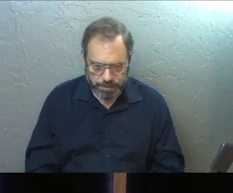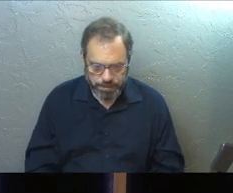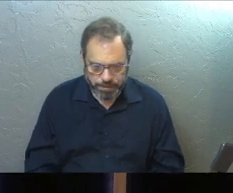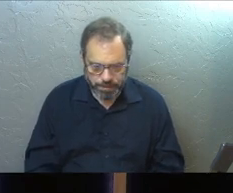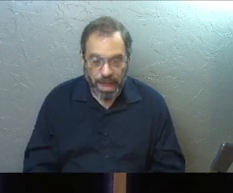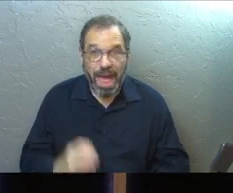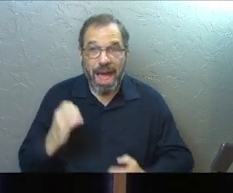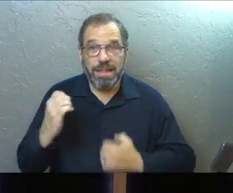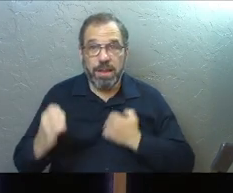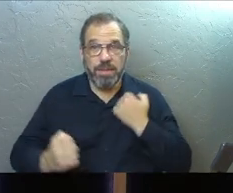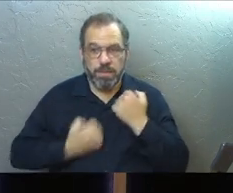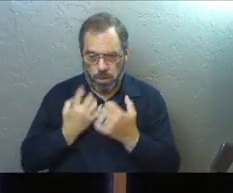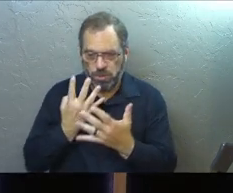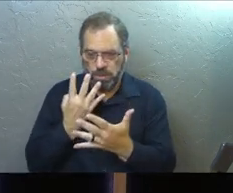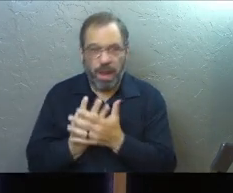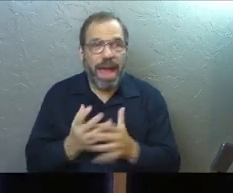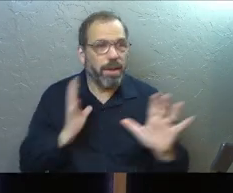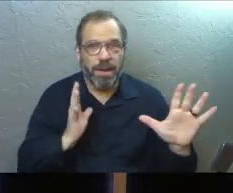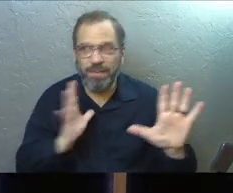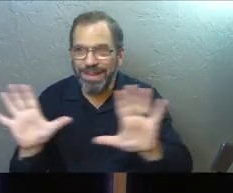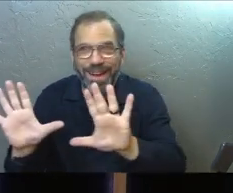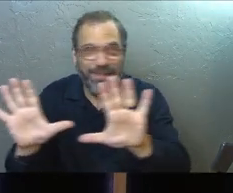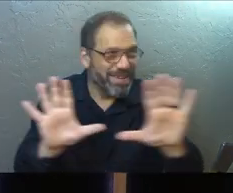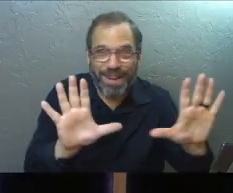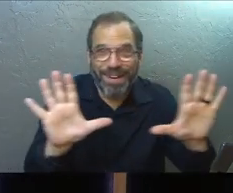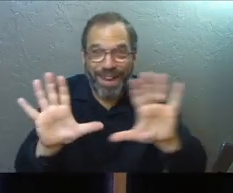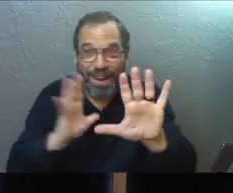There's an emotional prison. Are we doing okay?